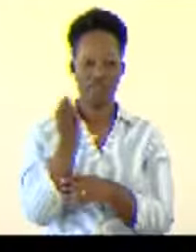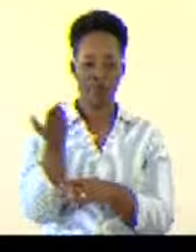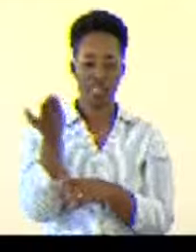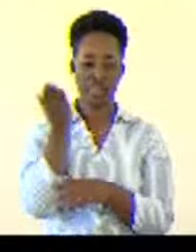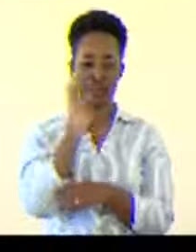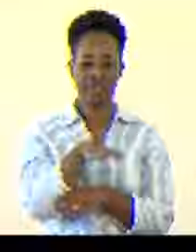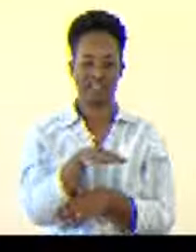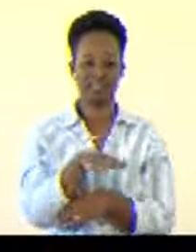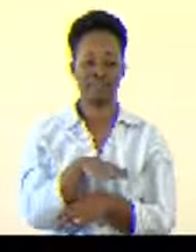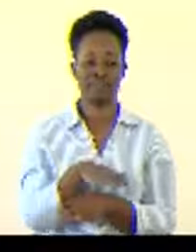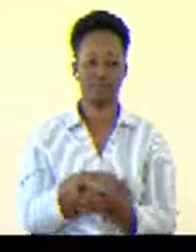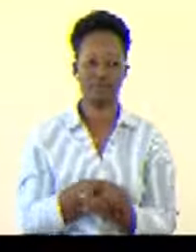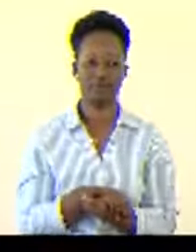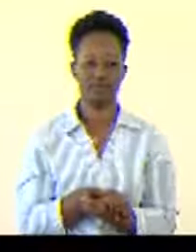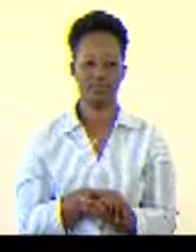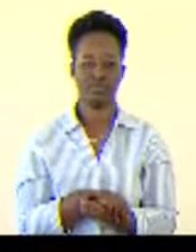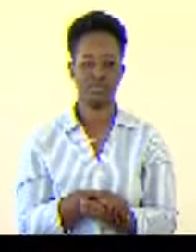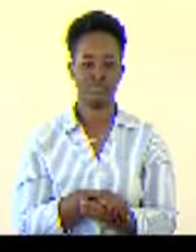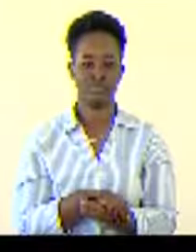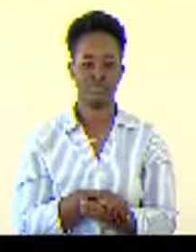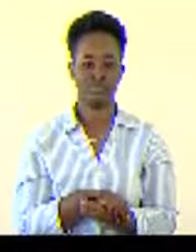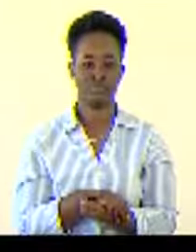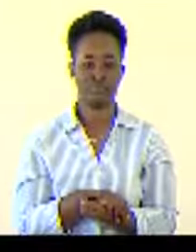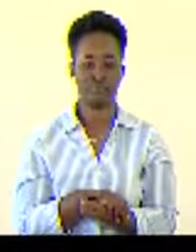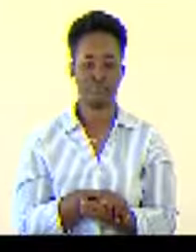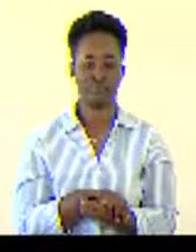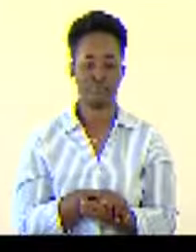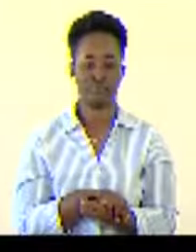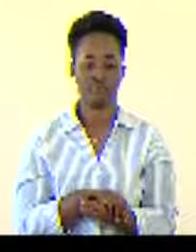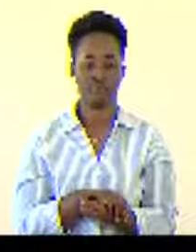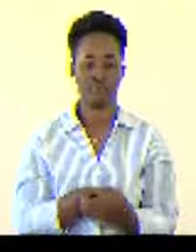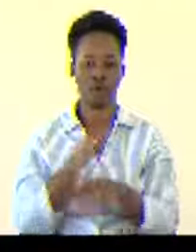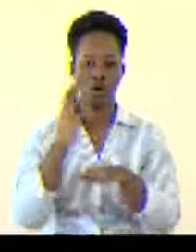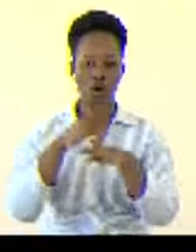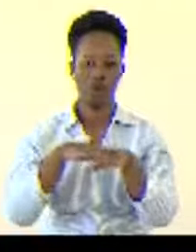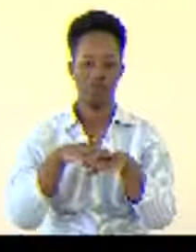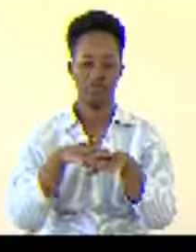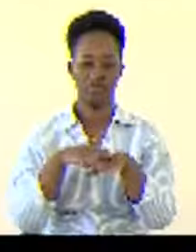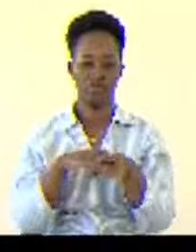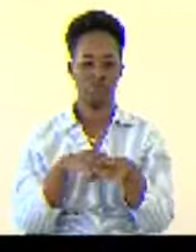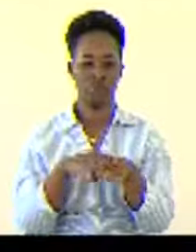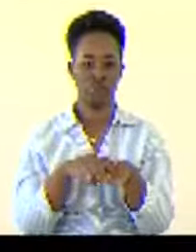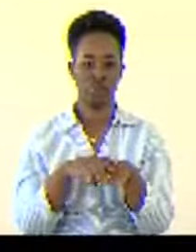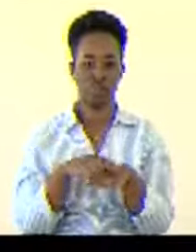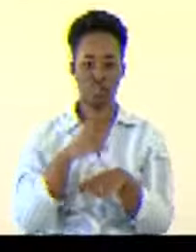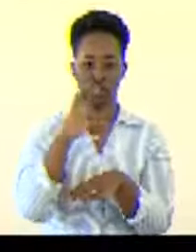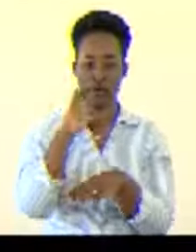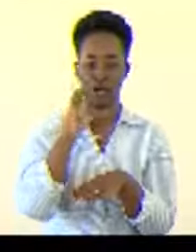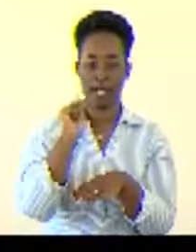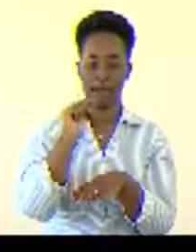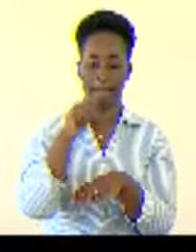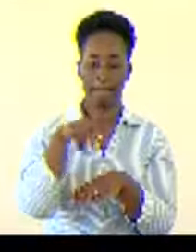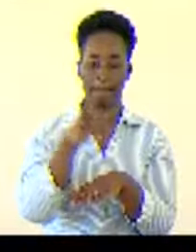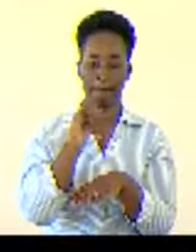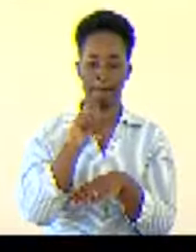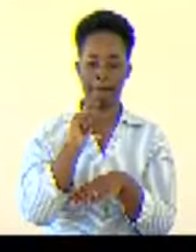Rate of return on capital employed or capital